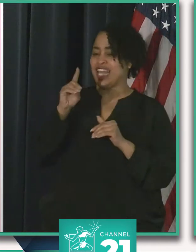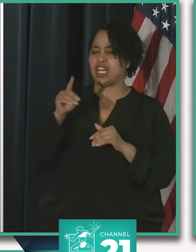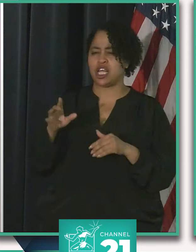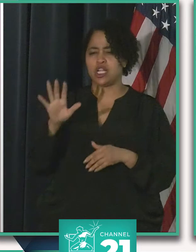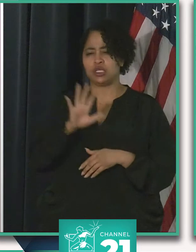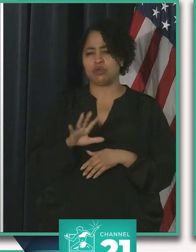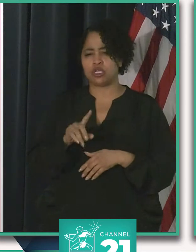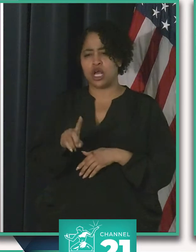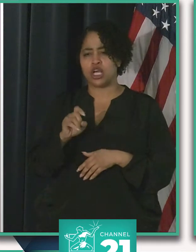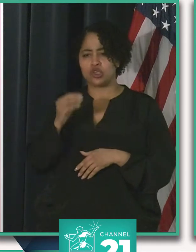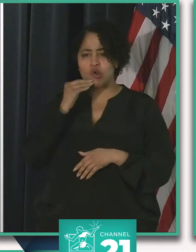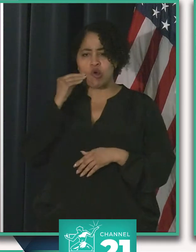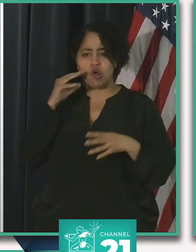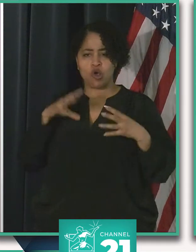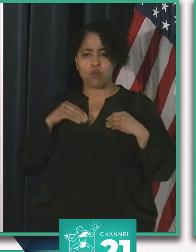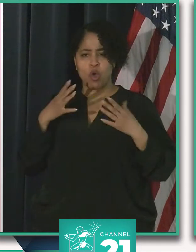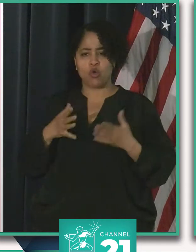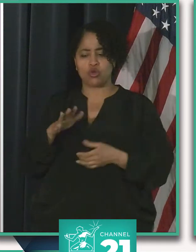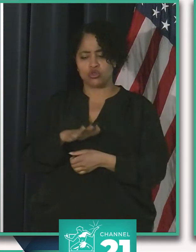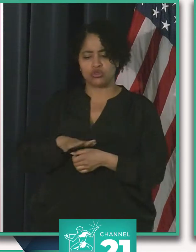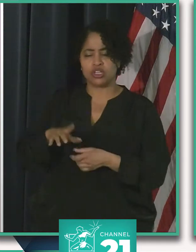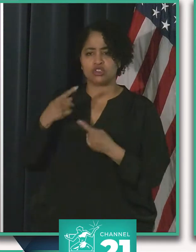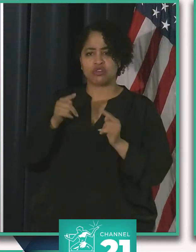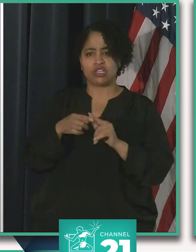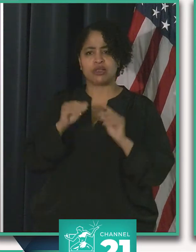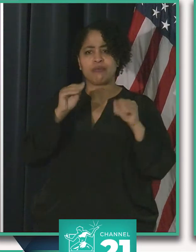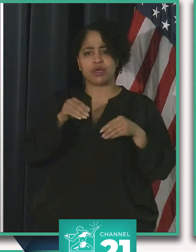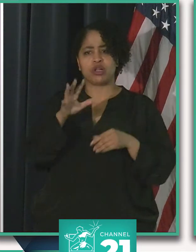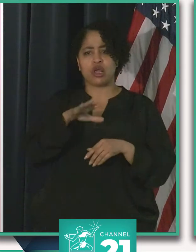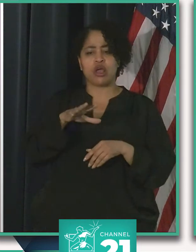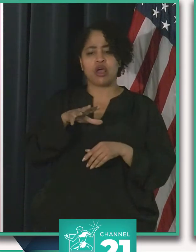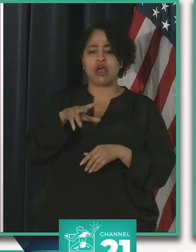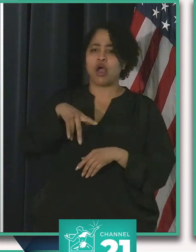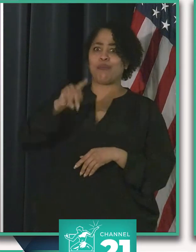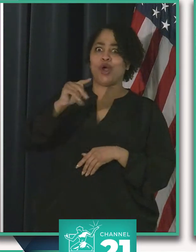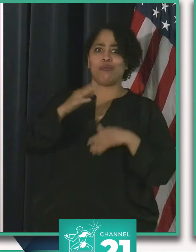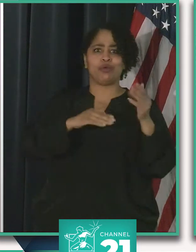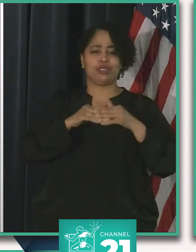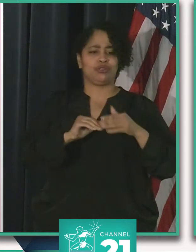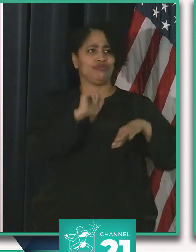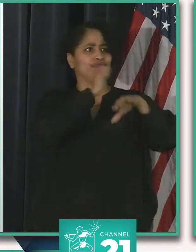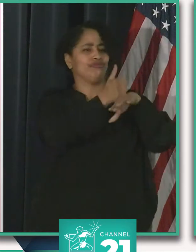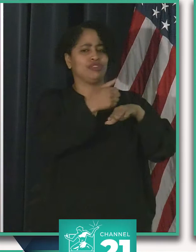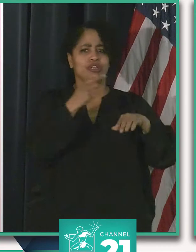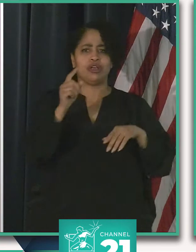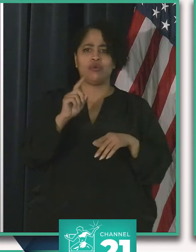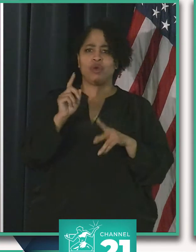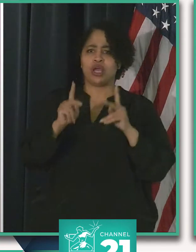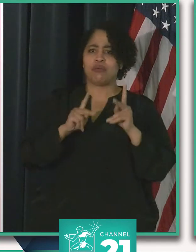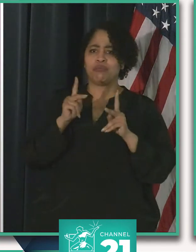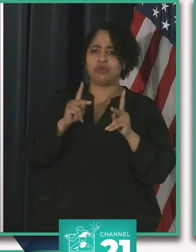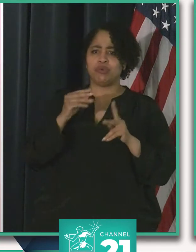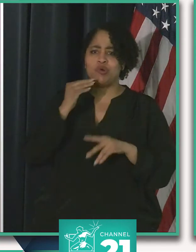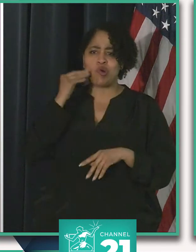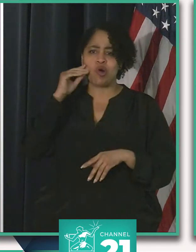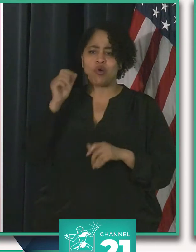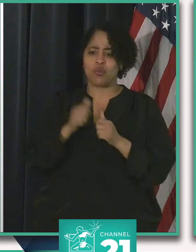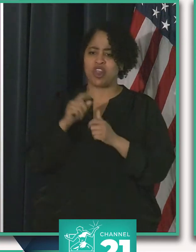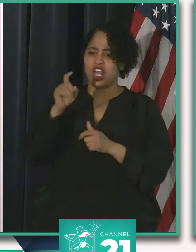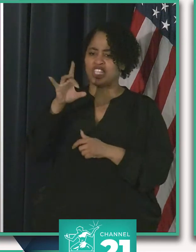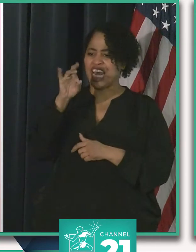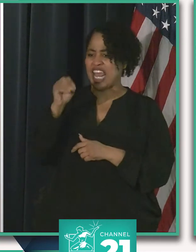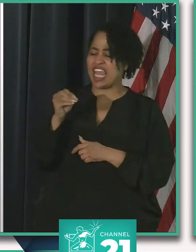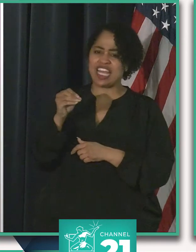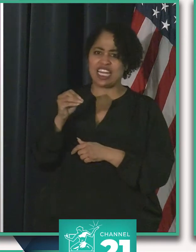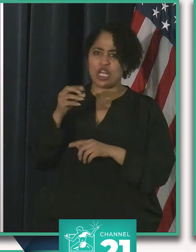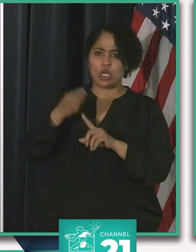approximately 100 homeowners. They are trying to put apartments in front of people's homes with 180 renters. That may